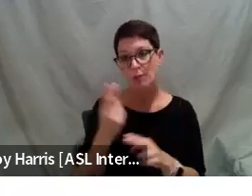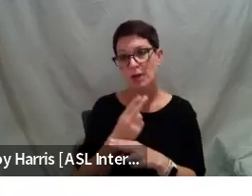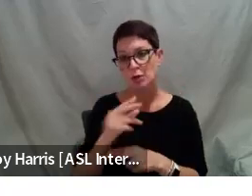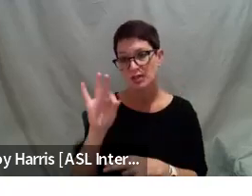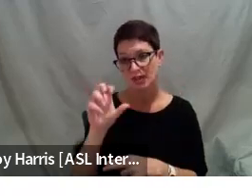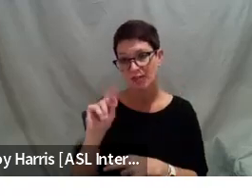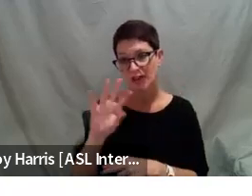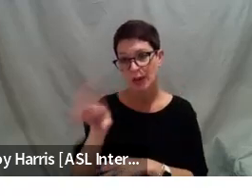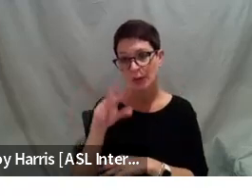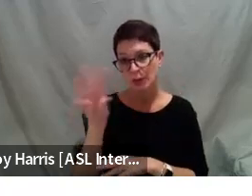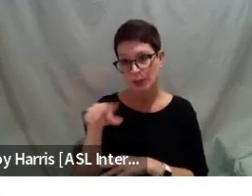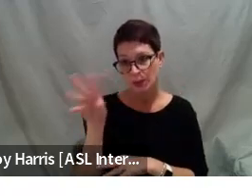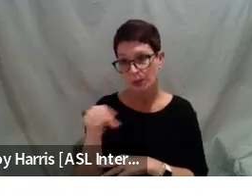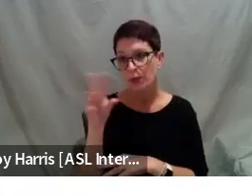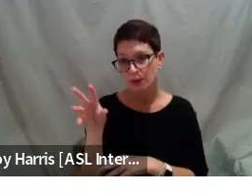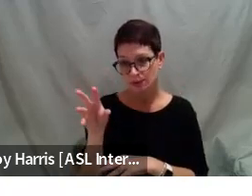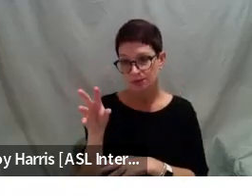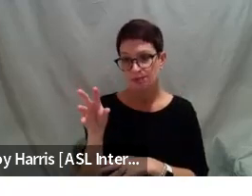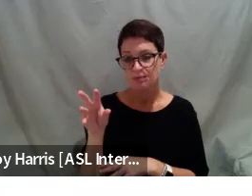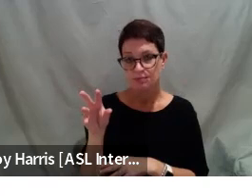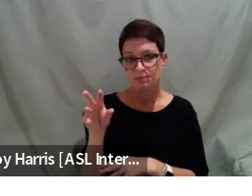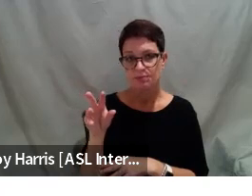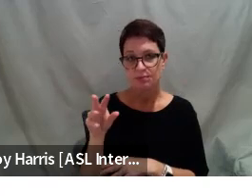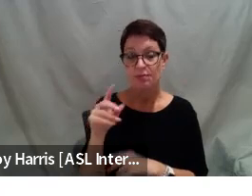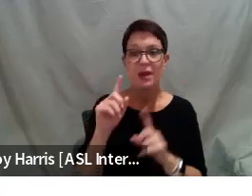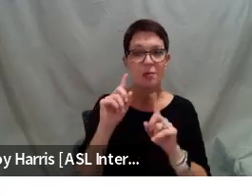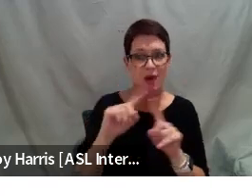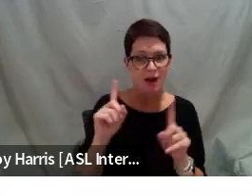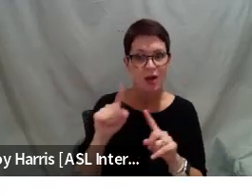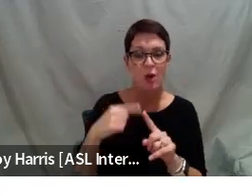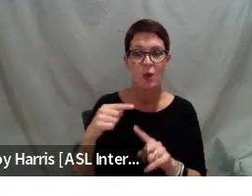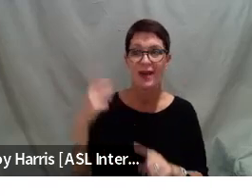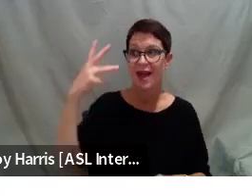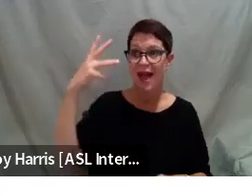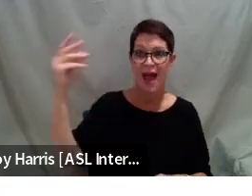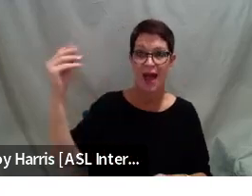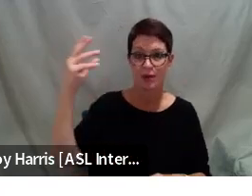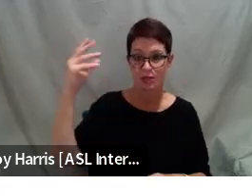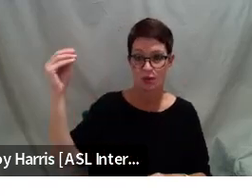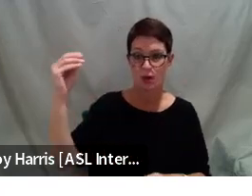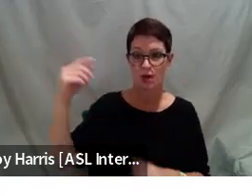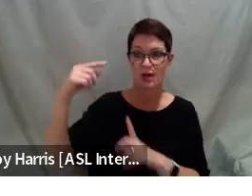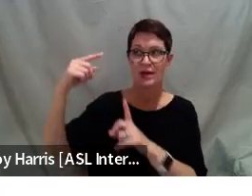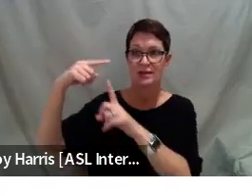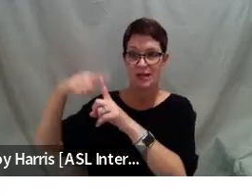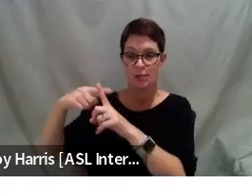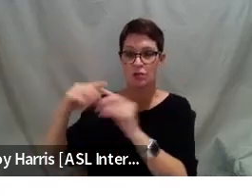a fan. And that's when outdoor temperatures are cooler than indoor